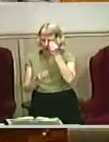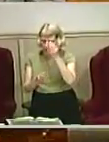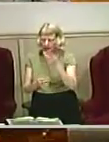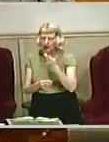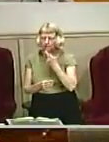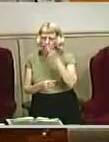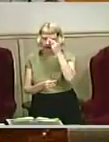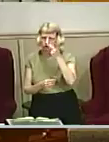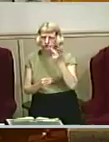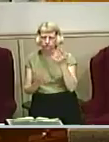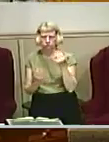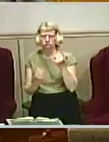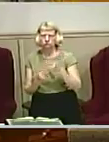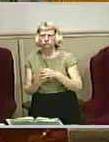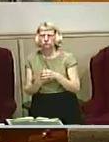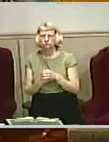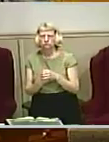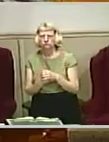parents. Why?